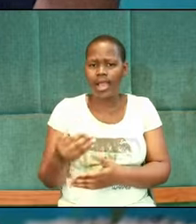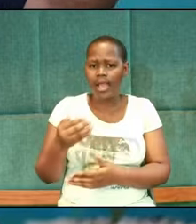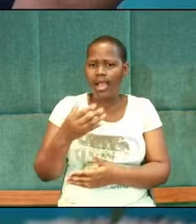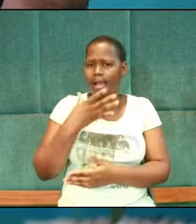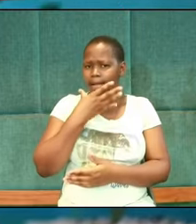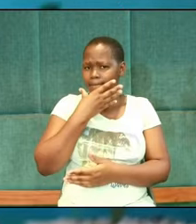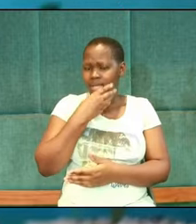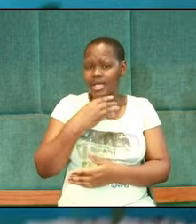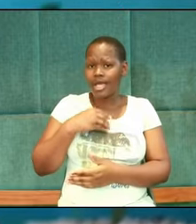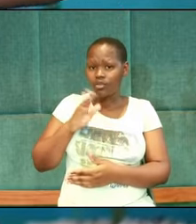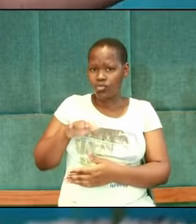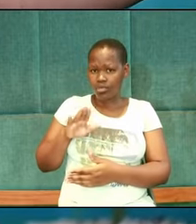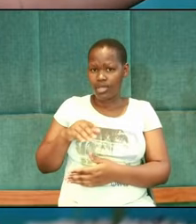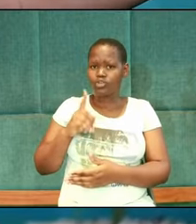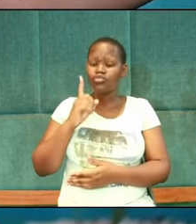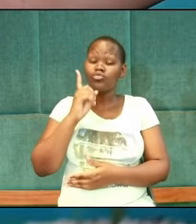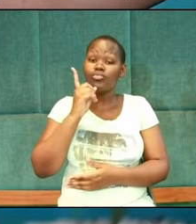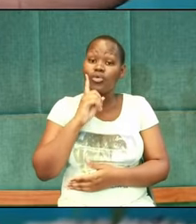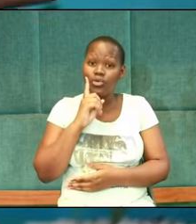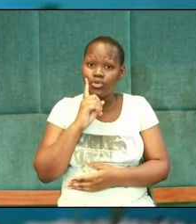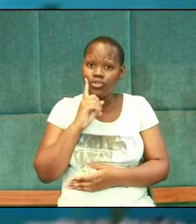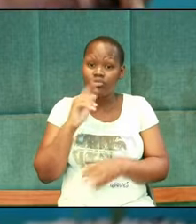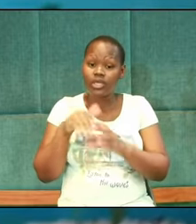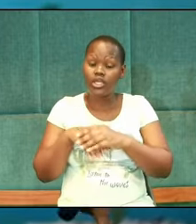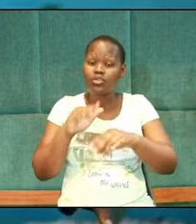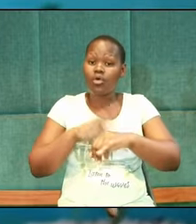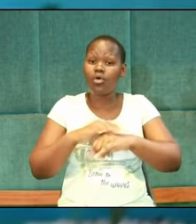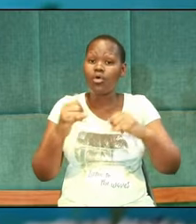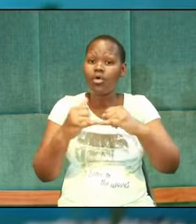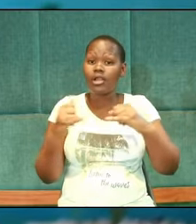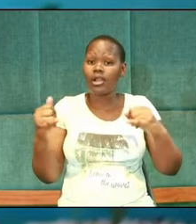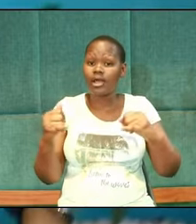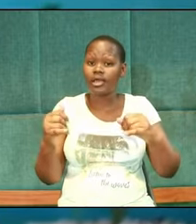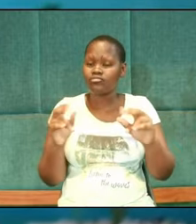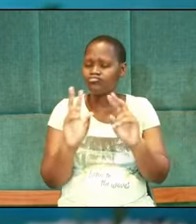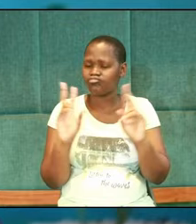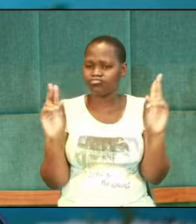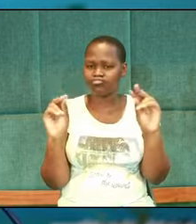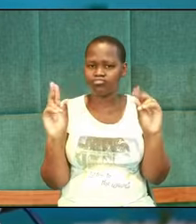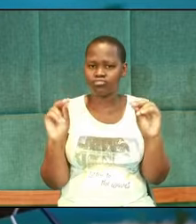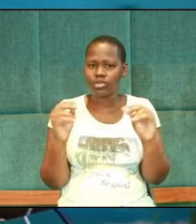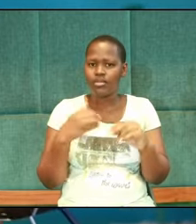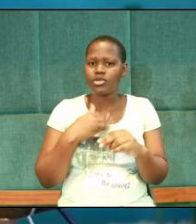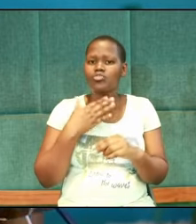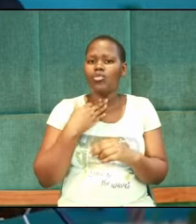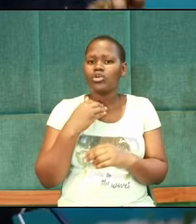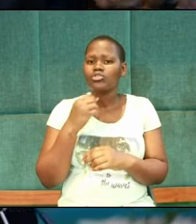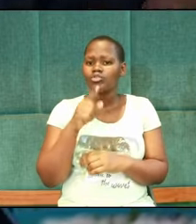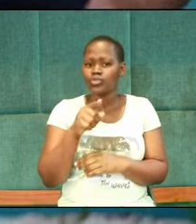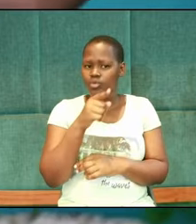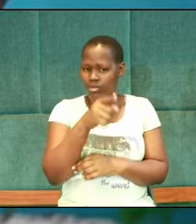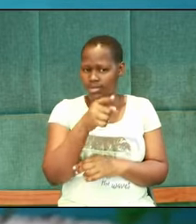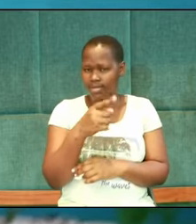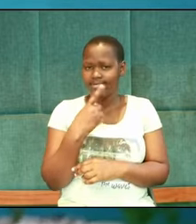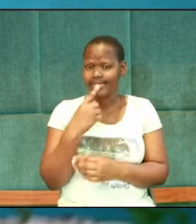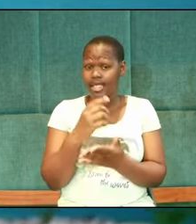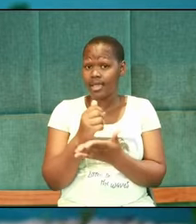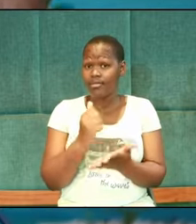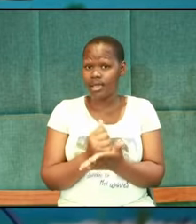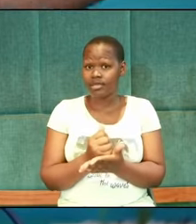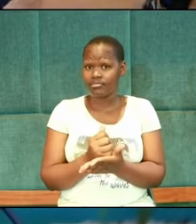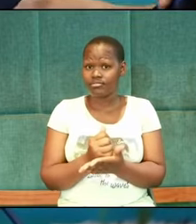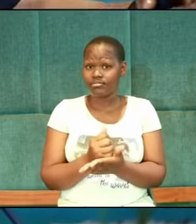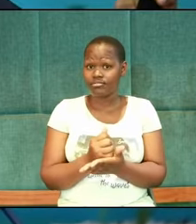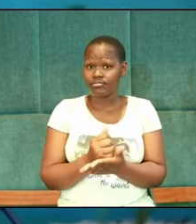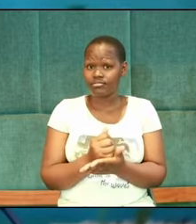Central, tomorrow you are not going to be on virtual space. I need you in this place. Somebody say an amen. Please, it's